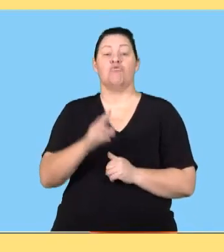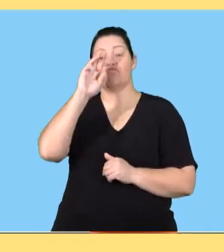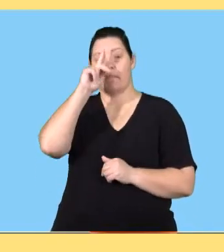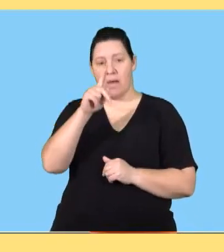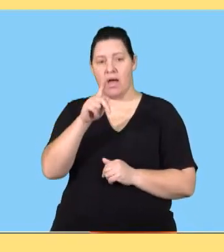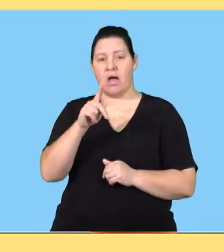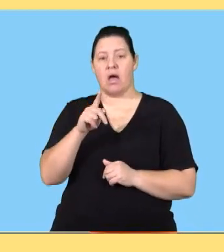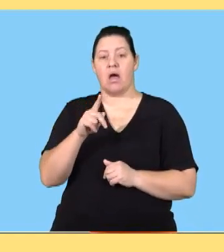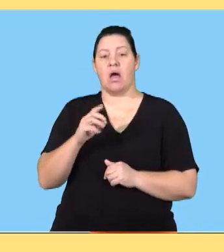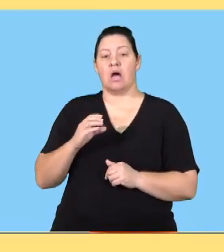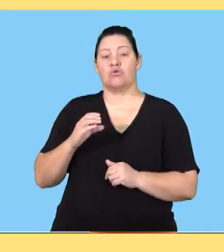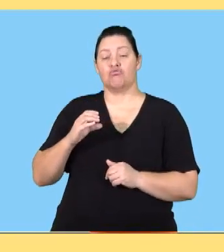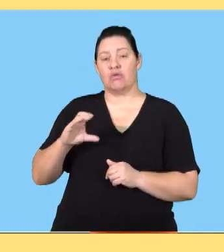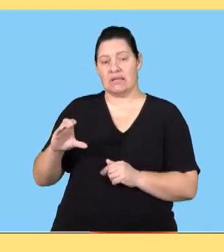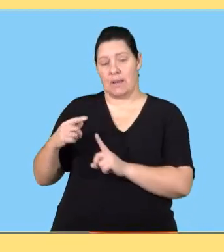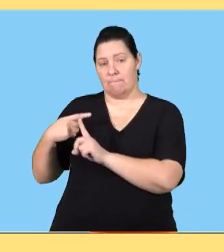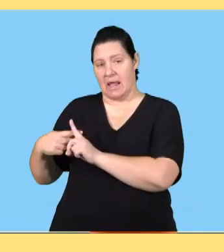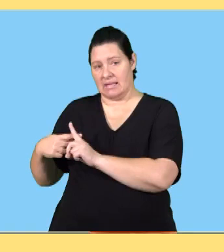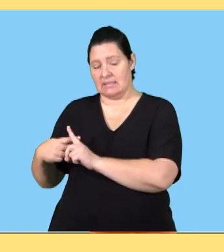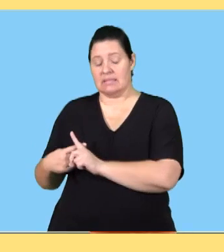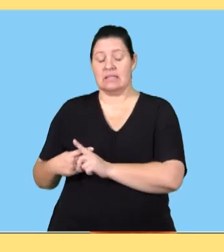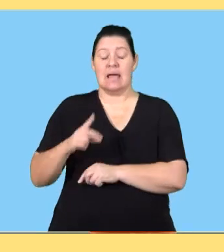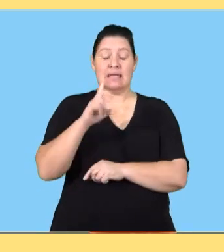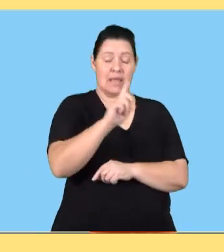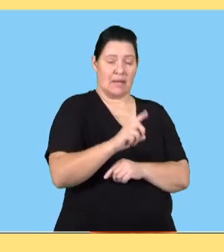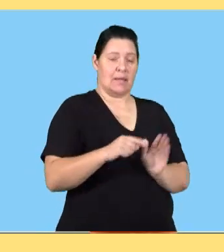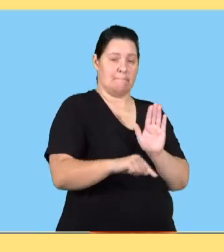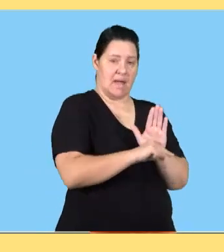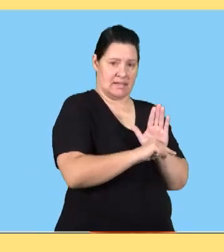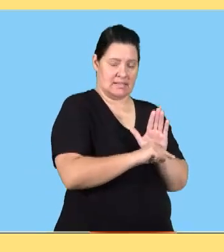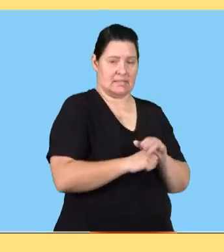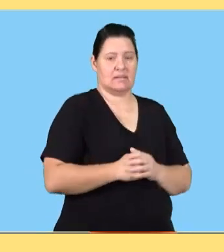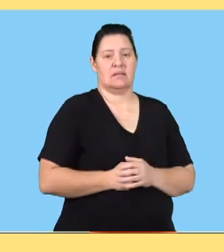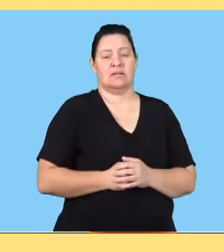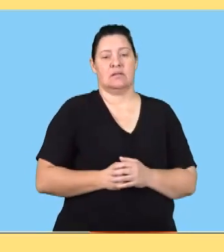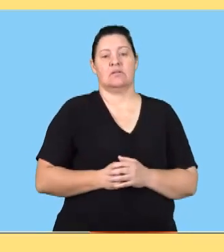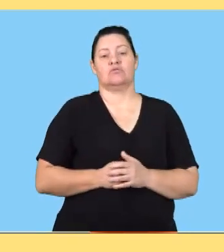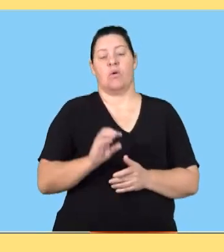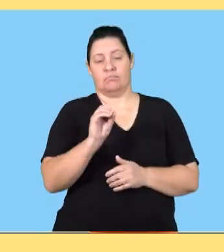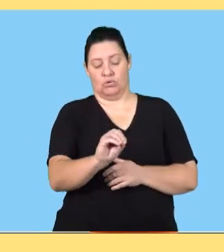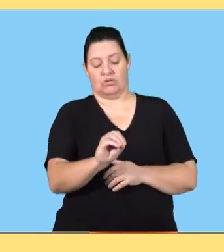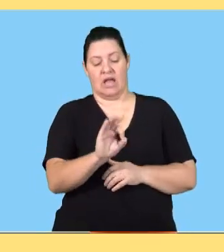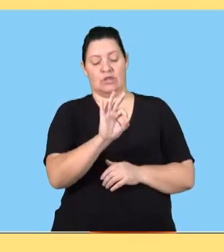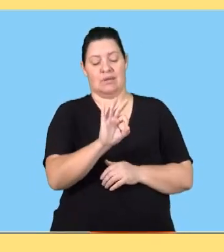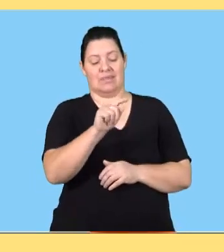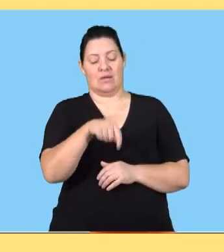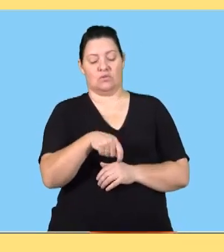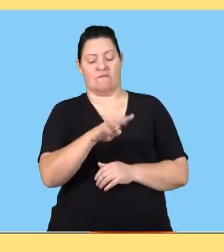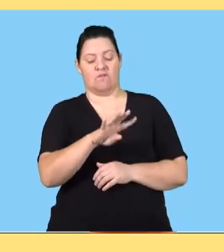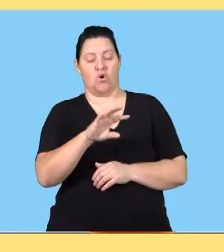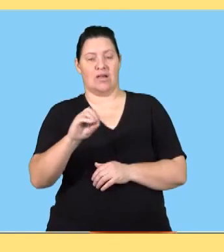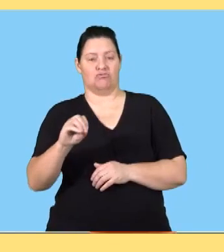remember, on the credit, it is a plus, but on the debit, it is a minus. And then you're now going to